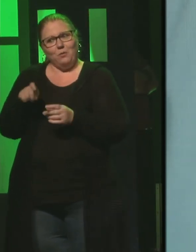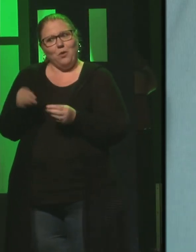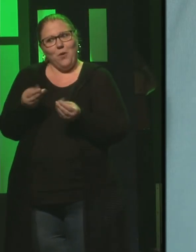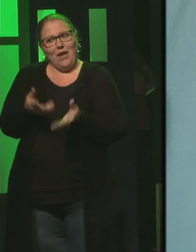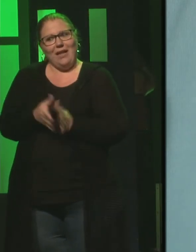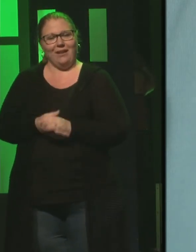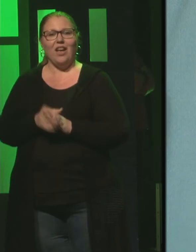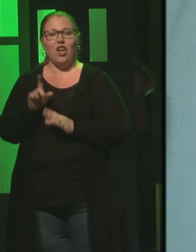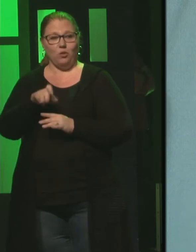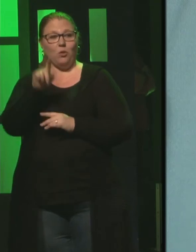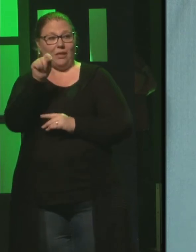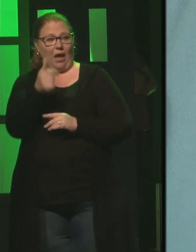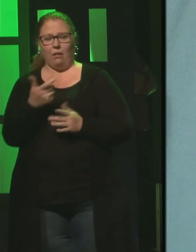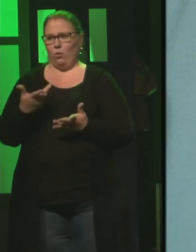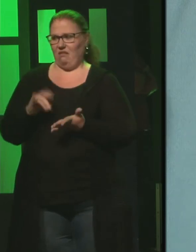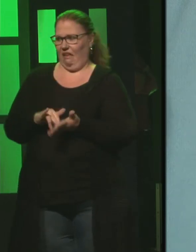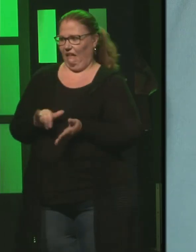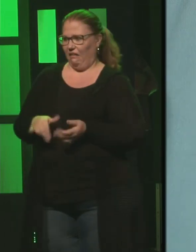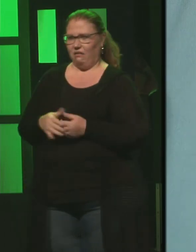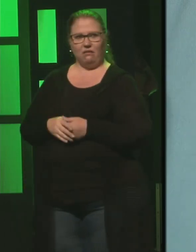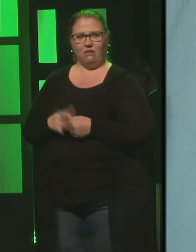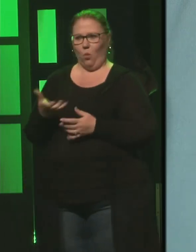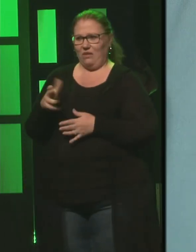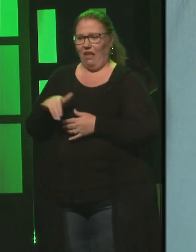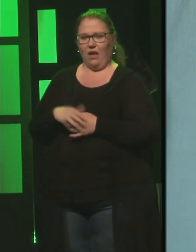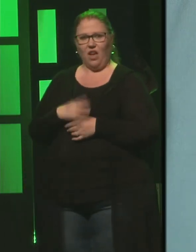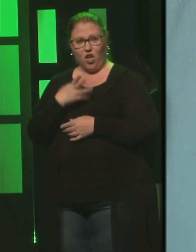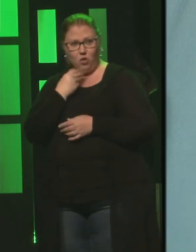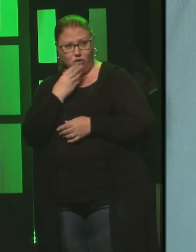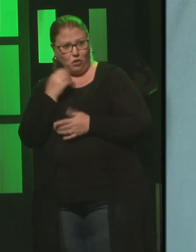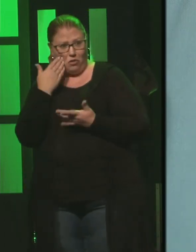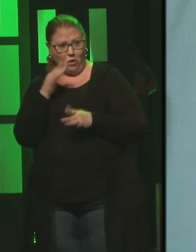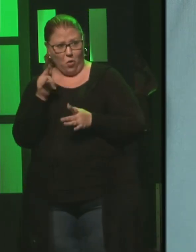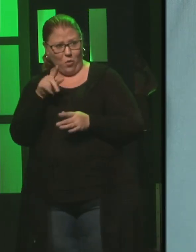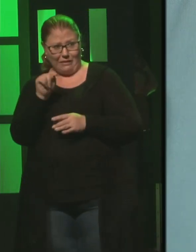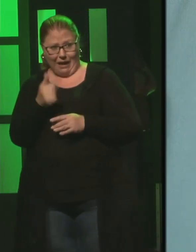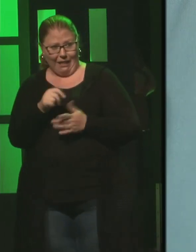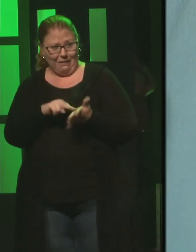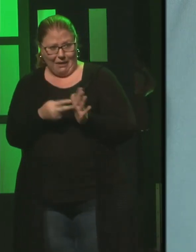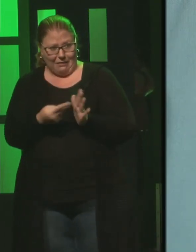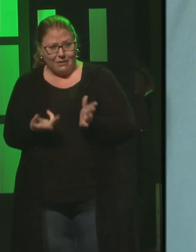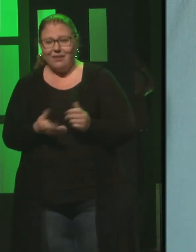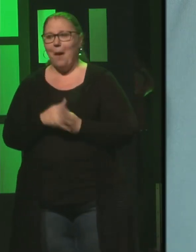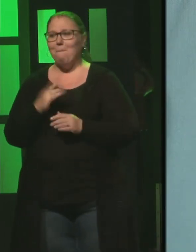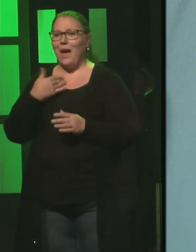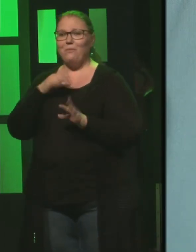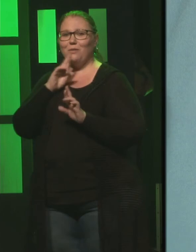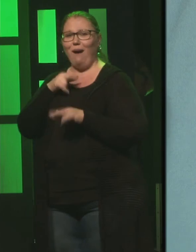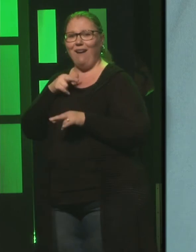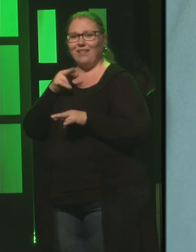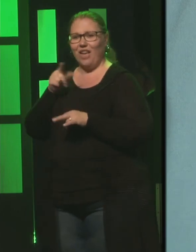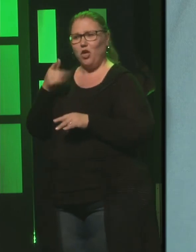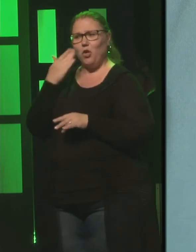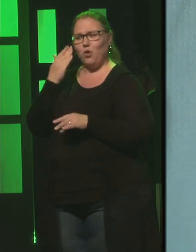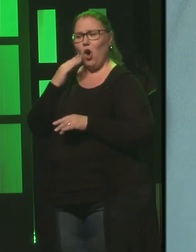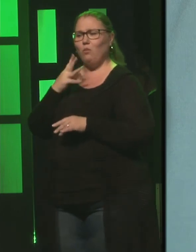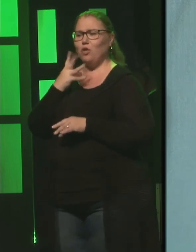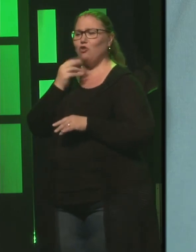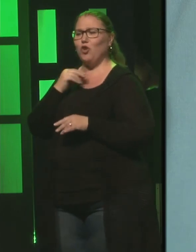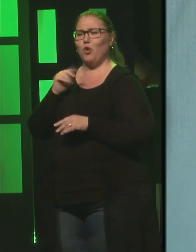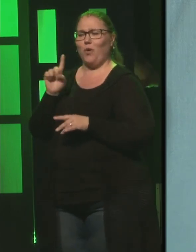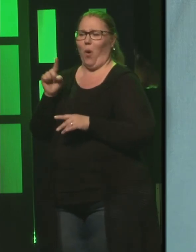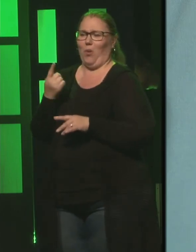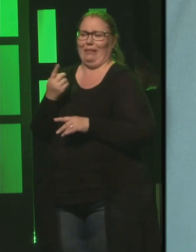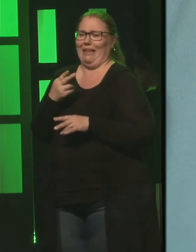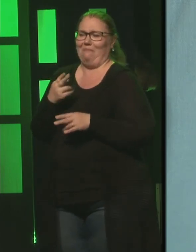"You're supposed to tithe." And I said, "What's that?" He said, "You're a Jew and you don't know what tithing is?" My response was that, "You know that I was a Jew in name only,